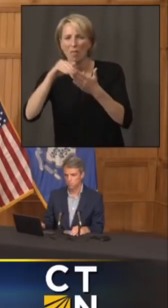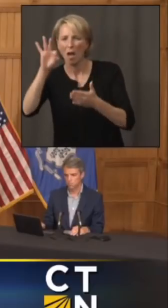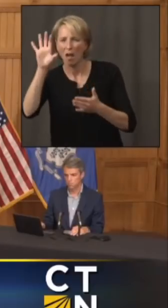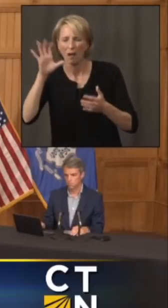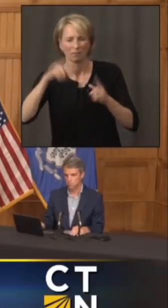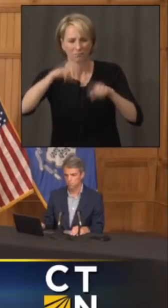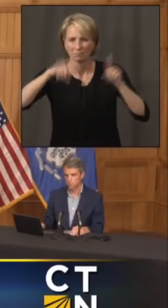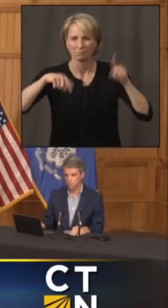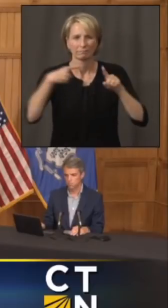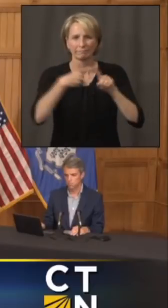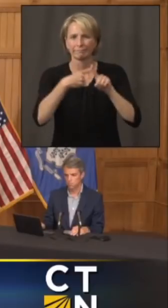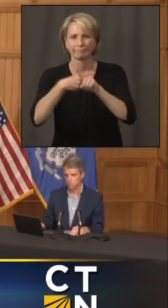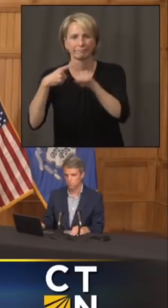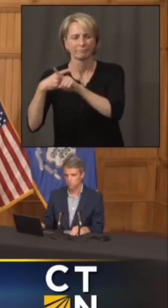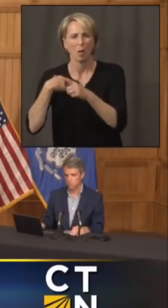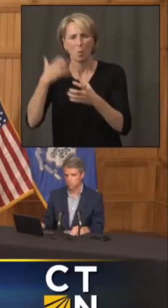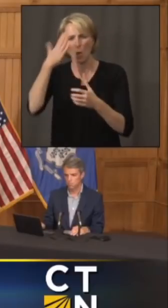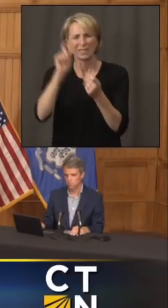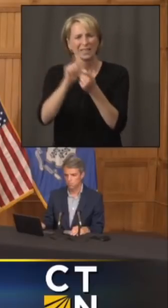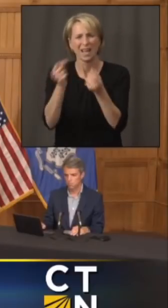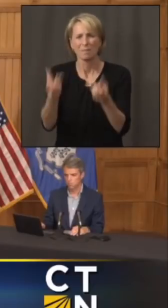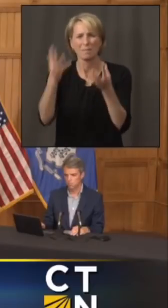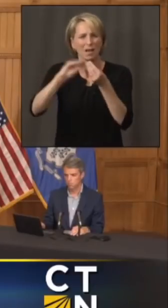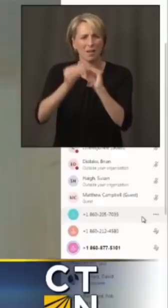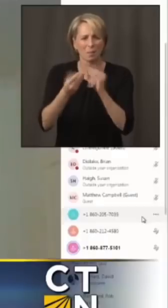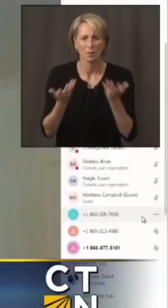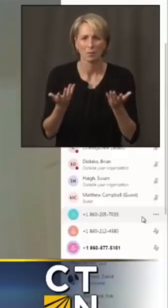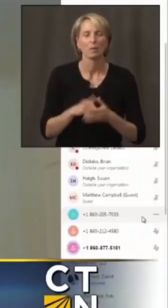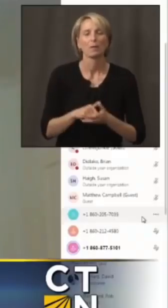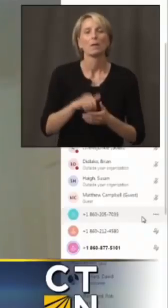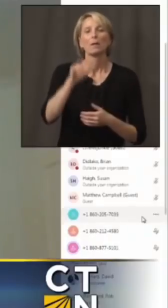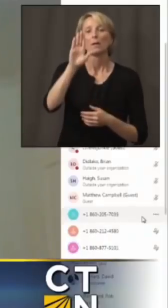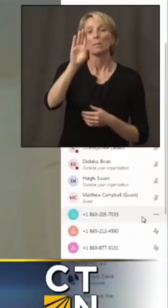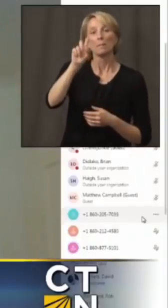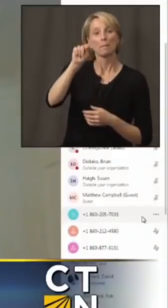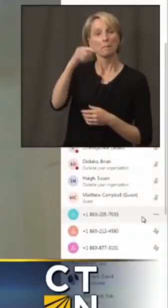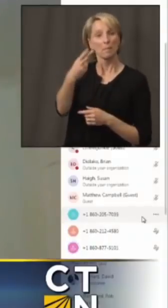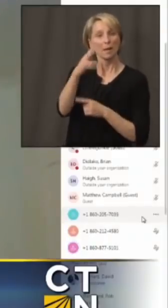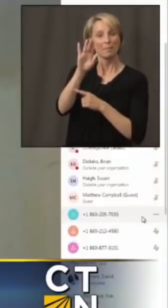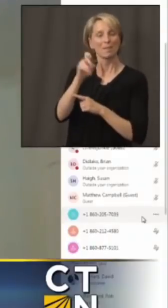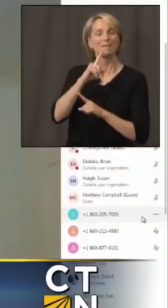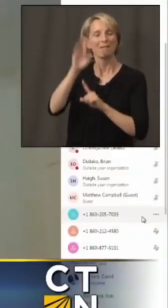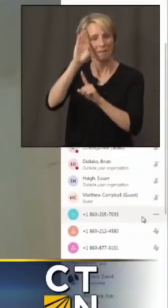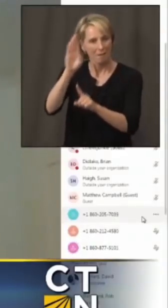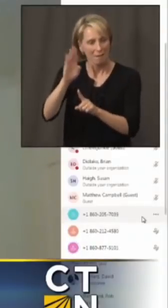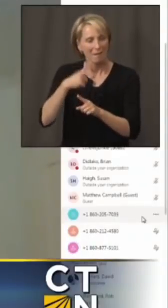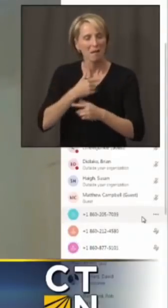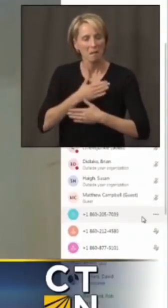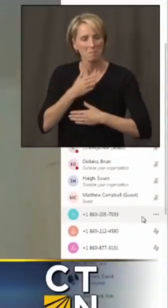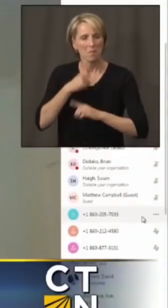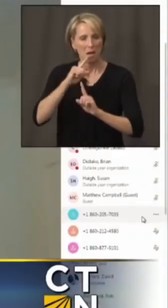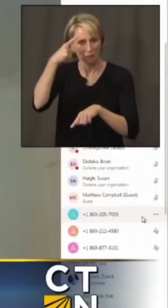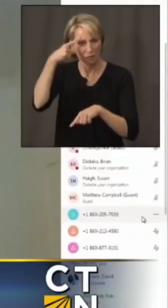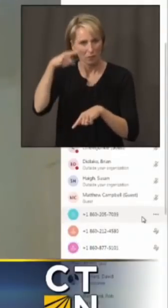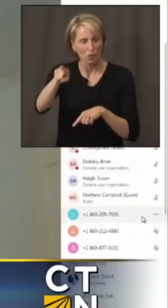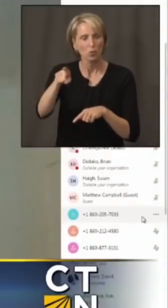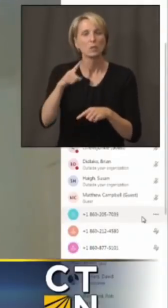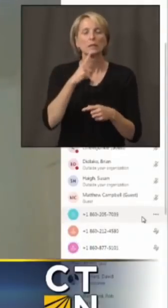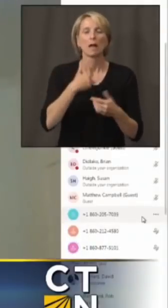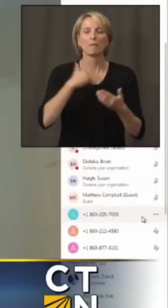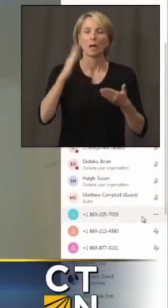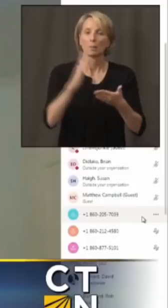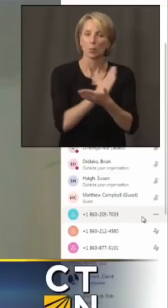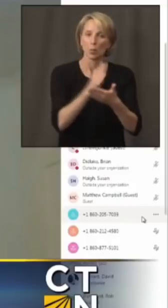are there? Yeah, I'm happy to answer that question, Paul. How are you? There have been